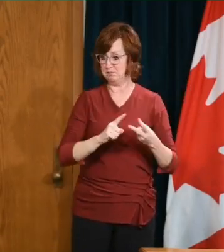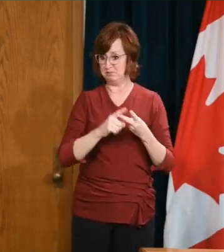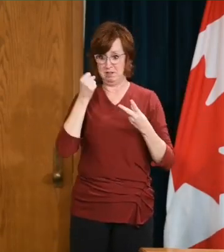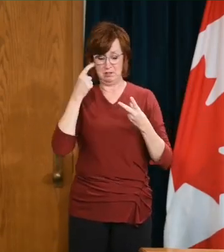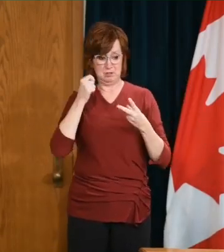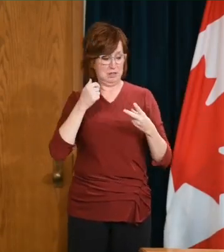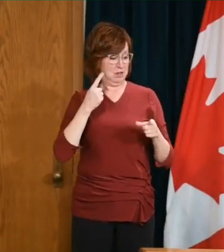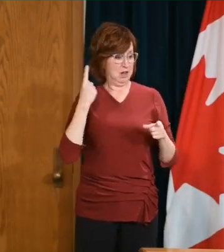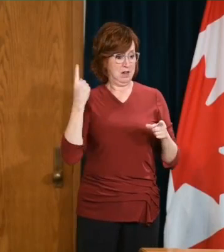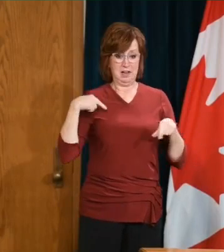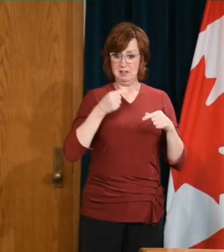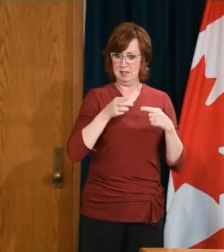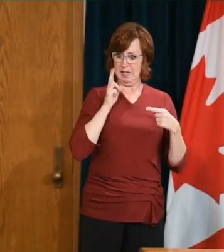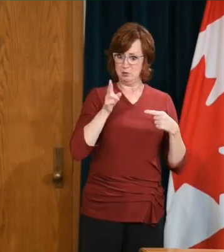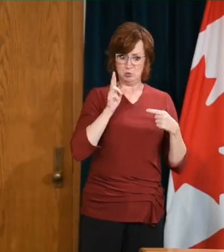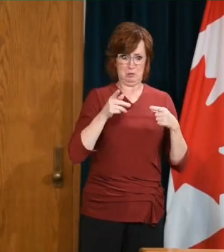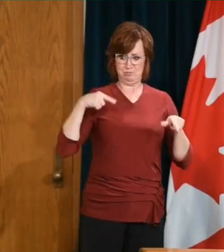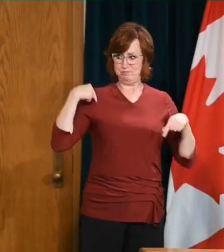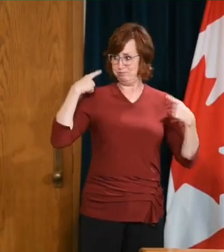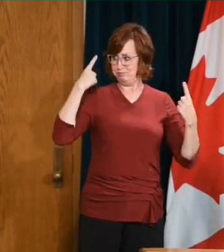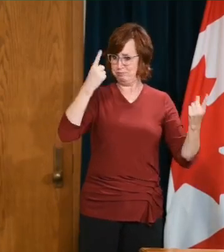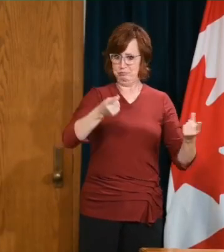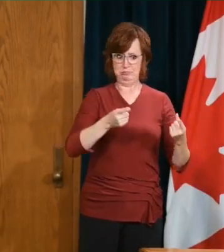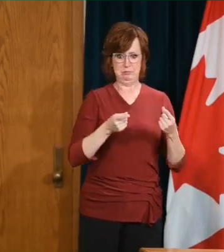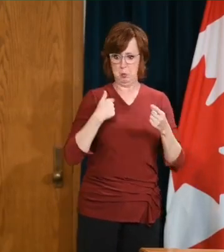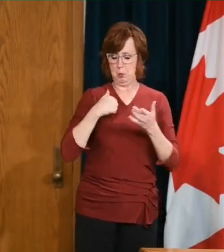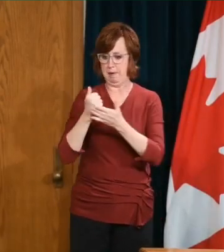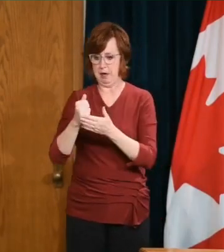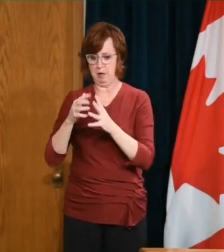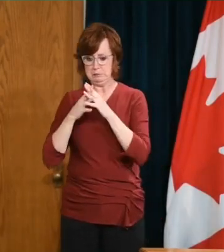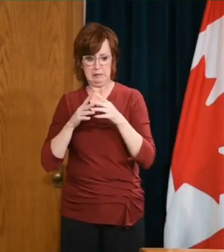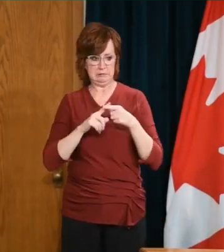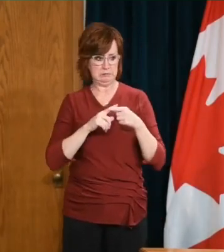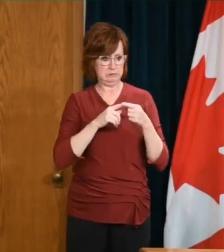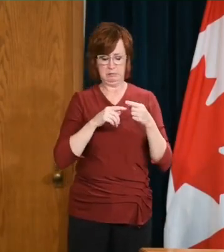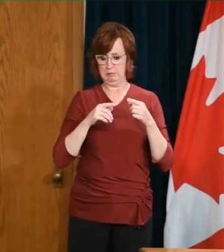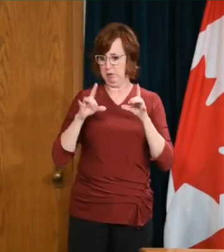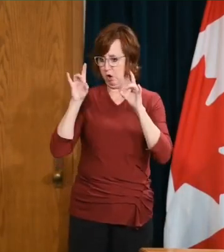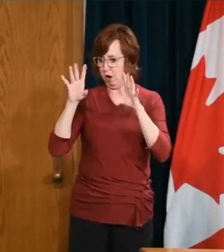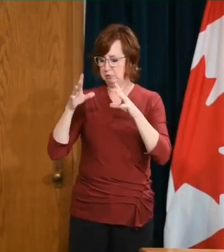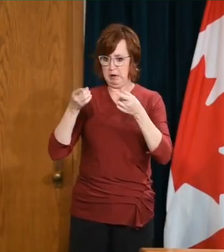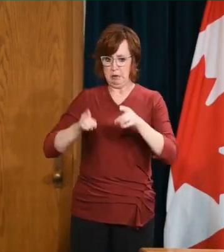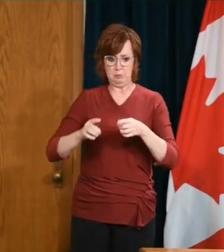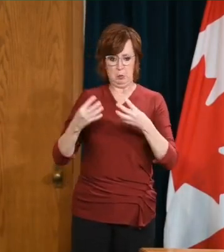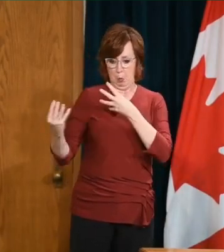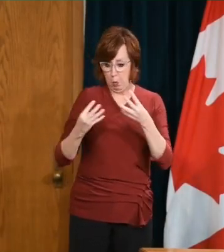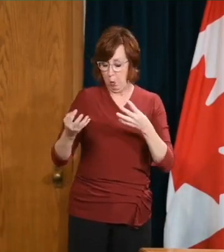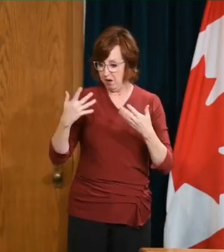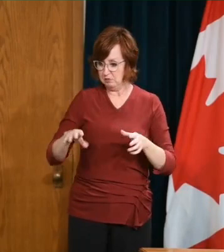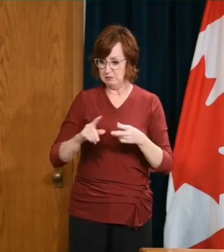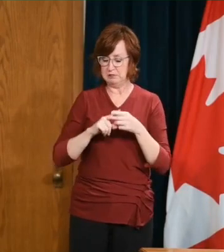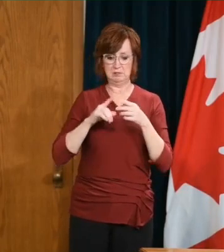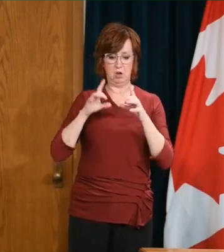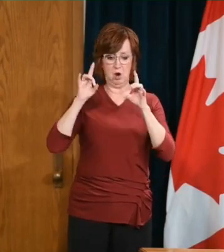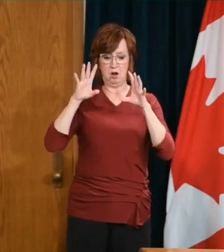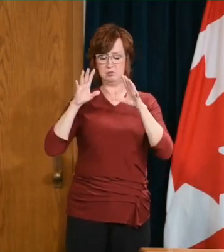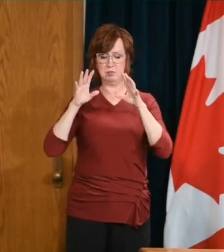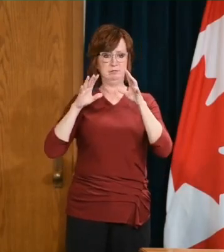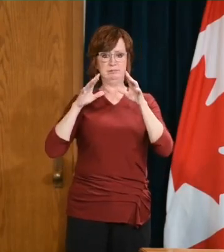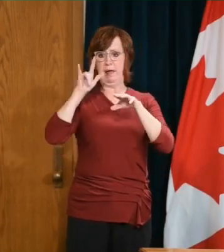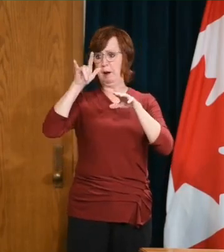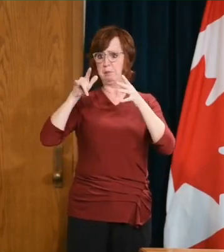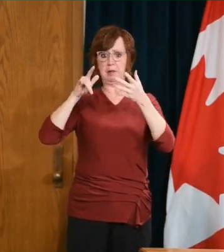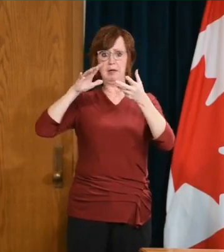our neighbor to the south through times of war, terror, and times of economic crisis. And in this time